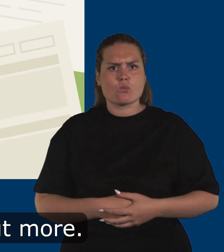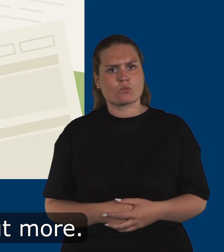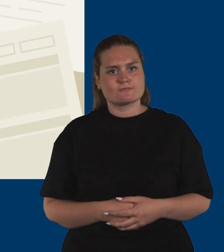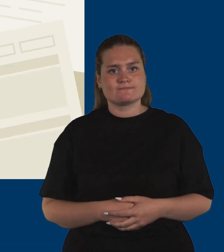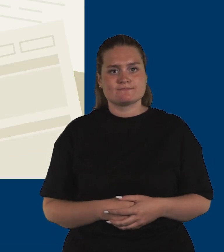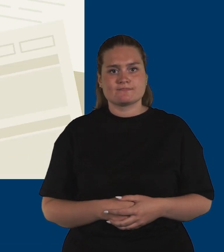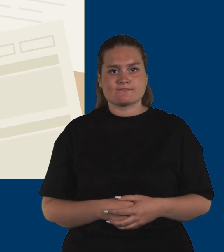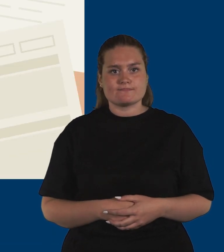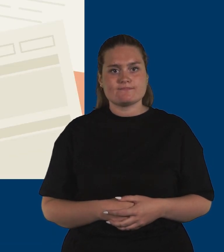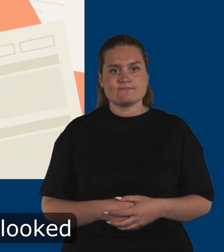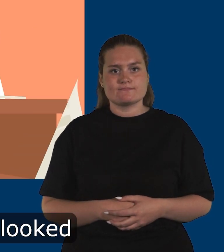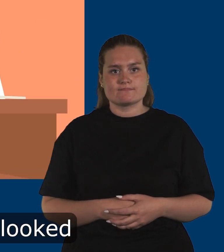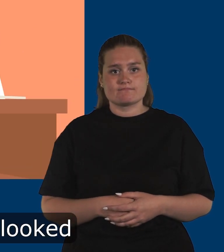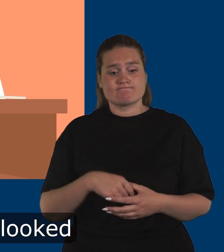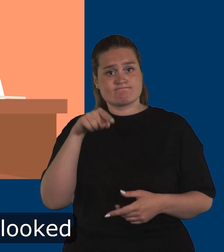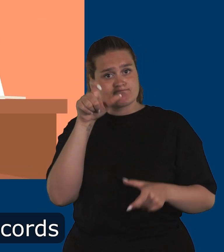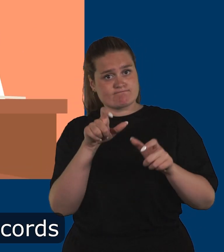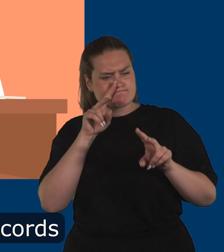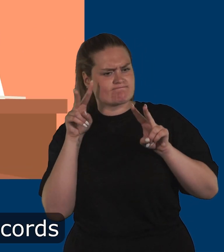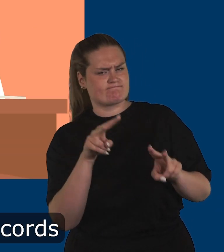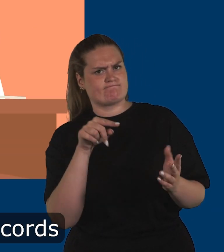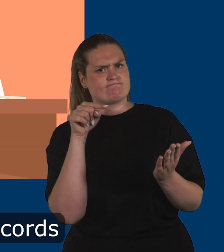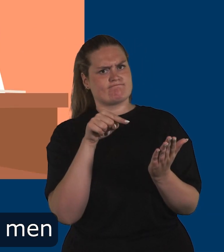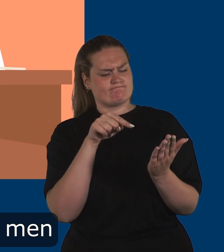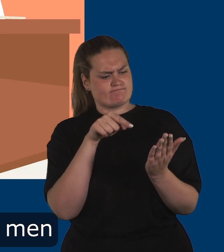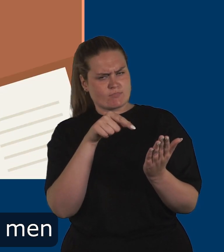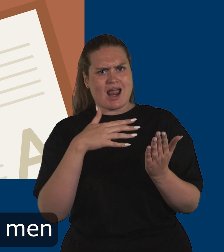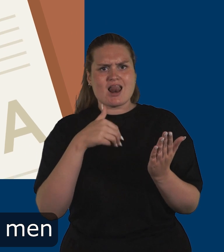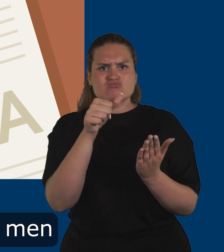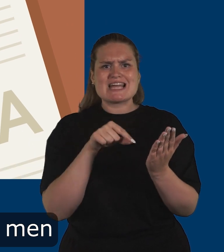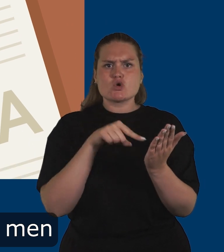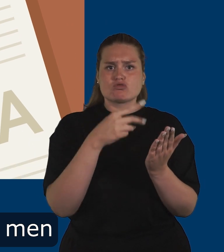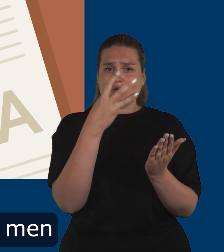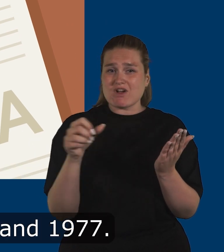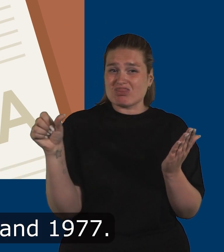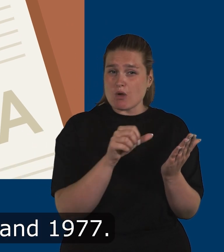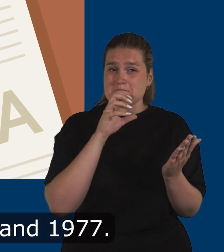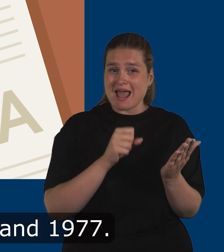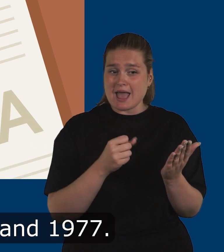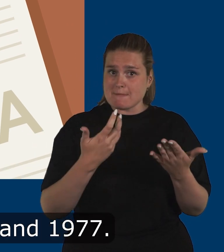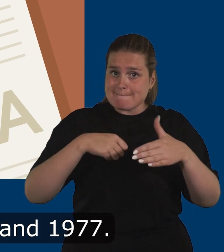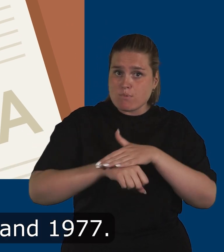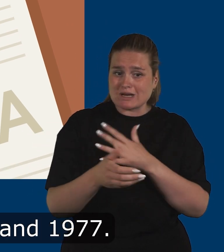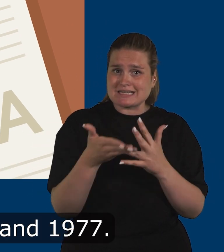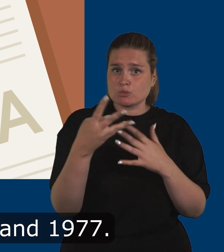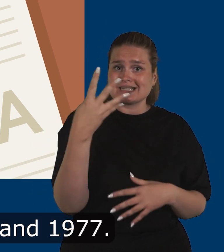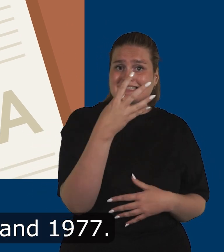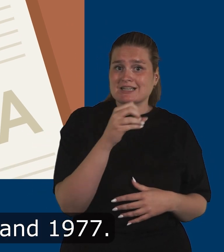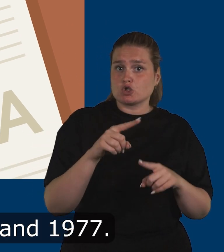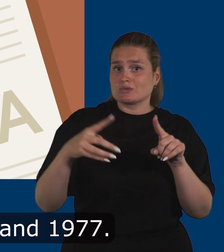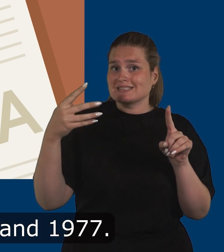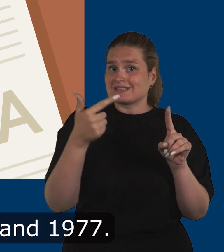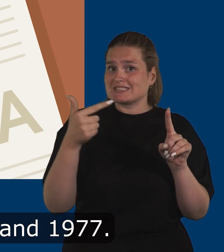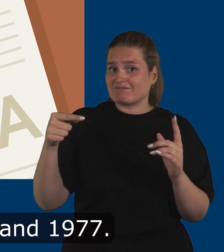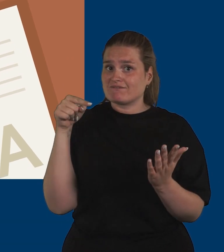the researchers looked at the health records of over 30 000 men born between 1900 and